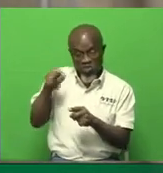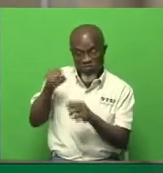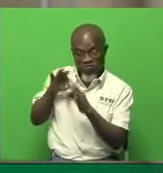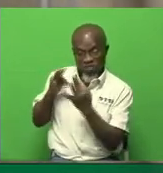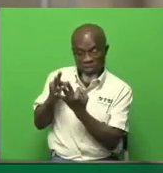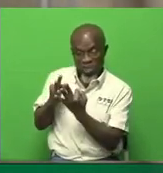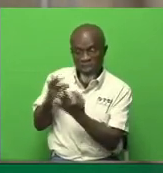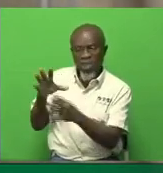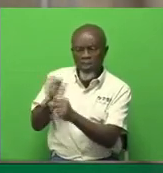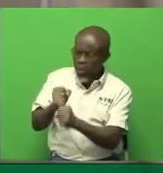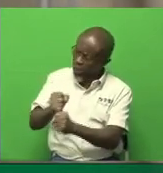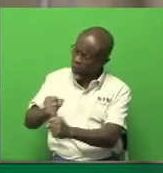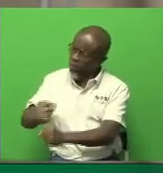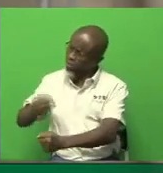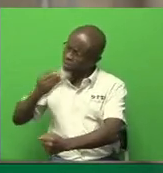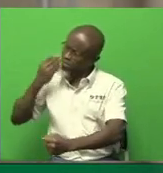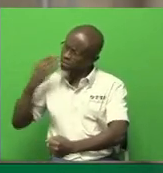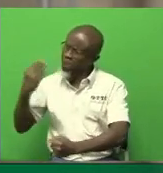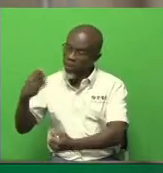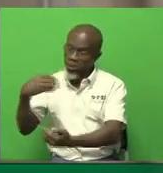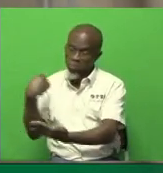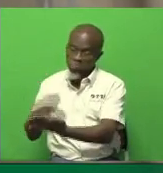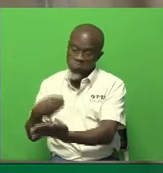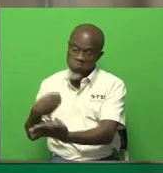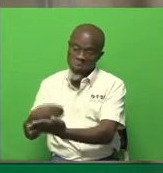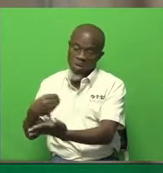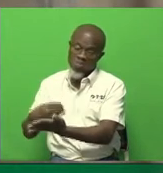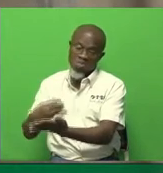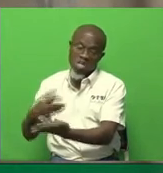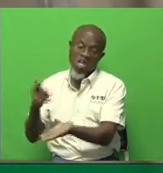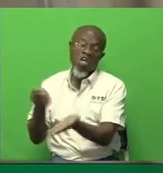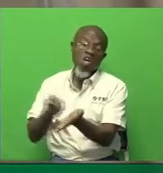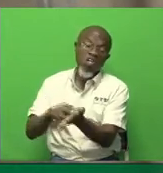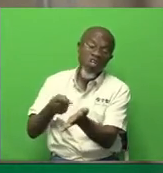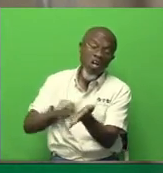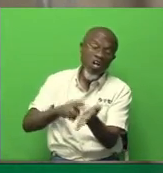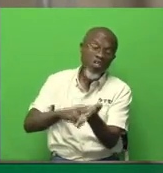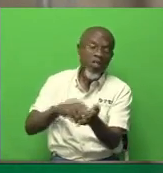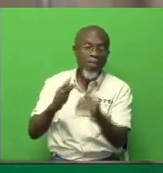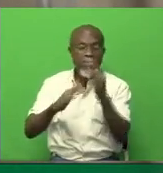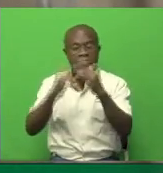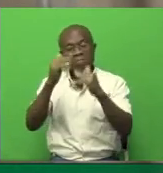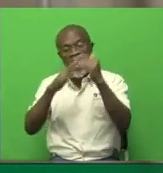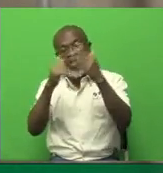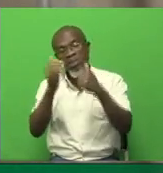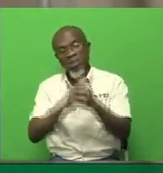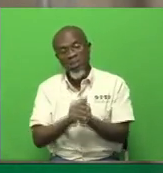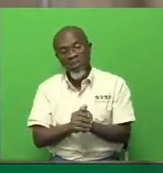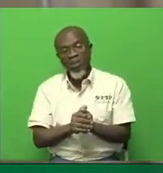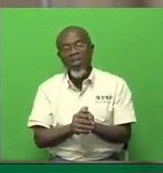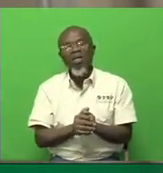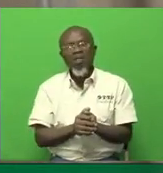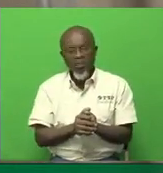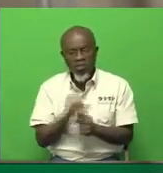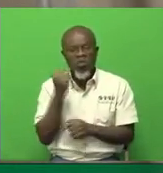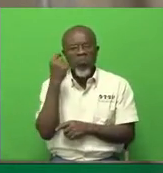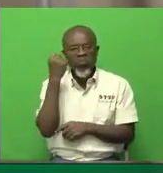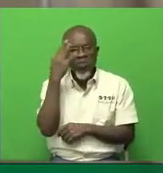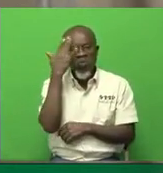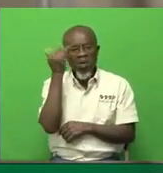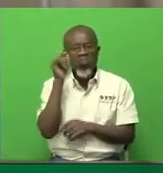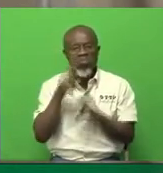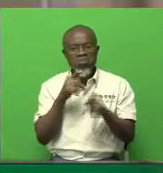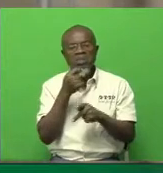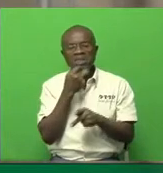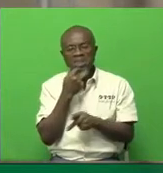in construction contracts in this country you understand Mr Deputy speaker why people say why people do